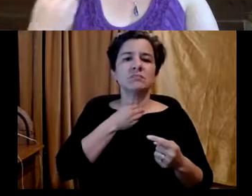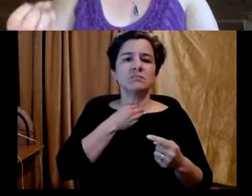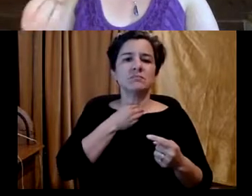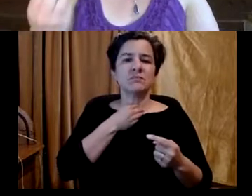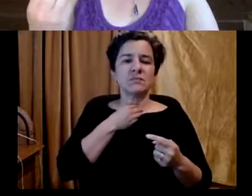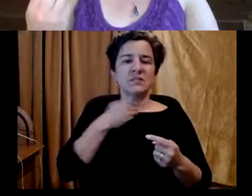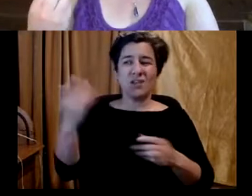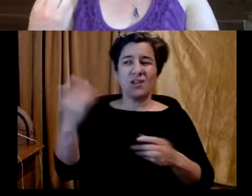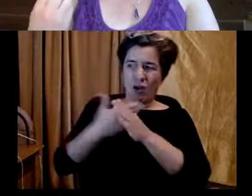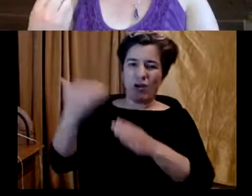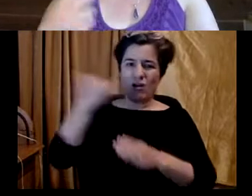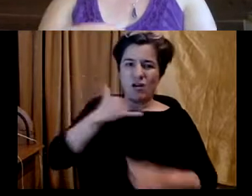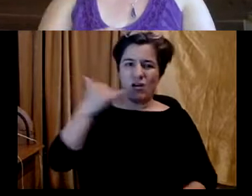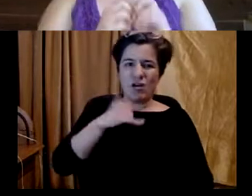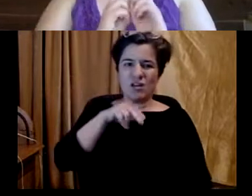how he's calling.